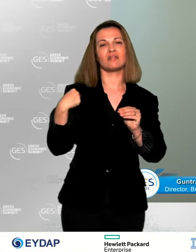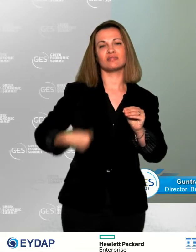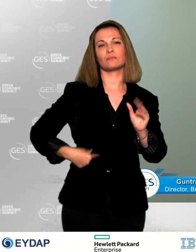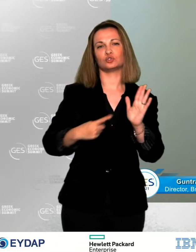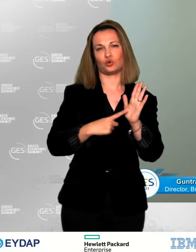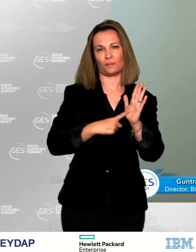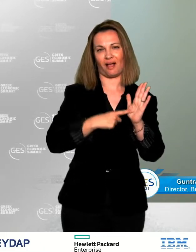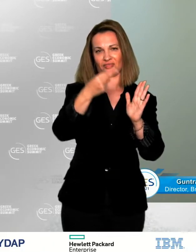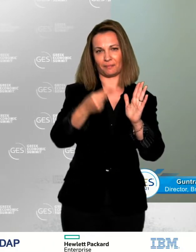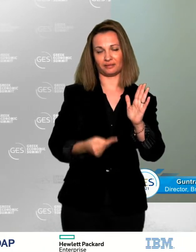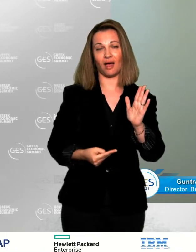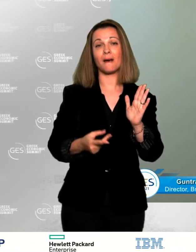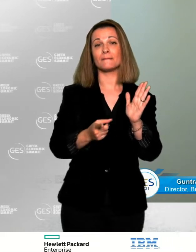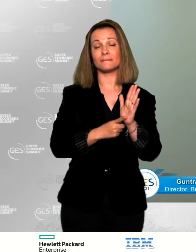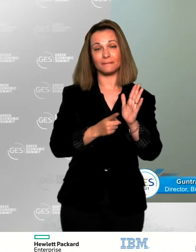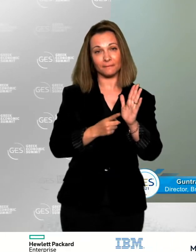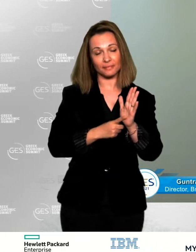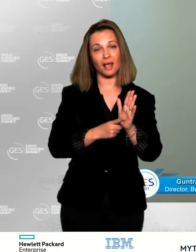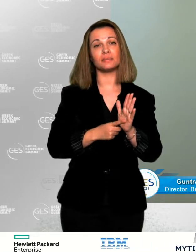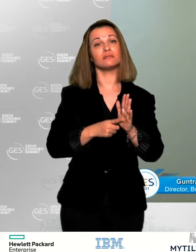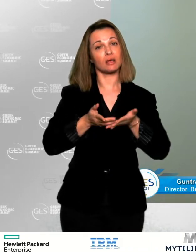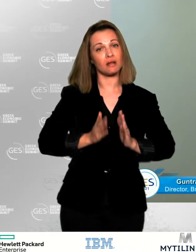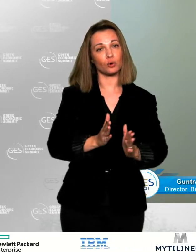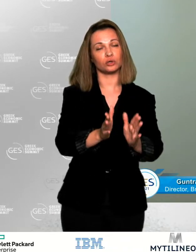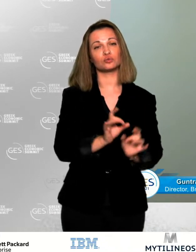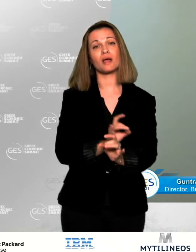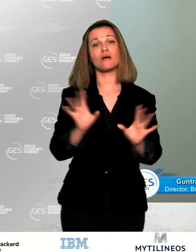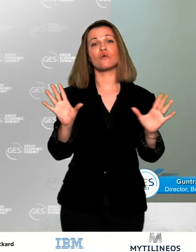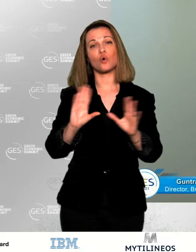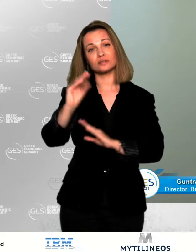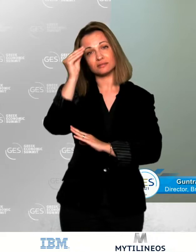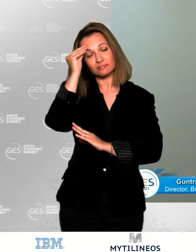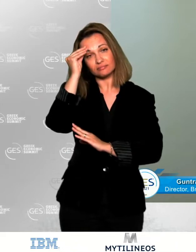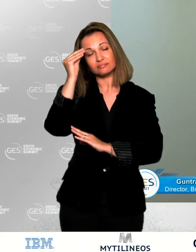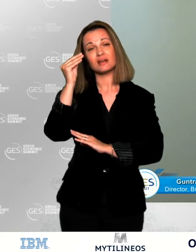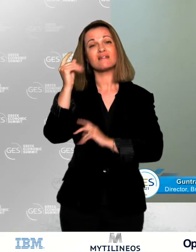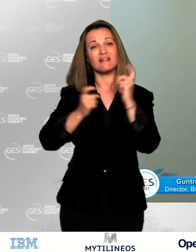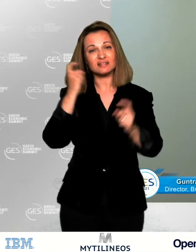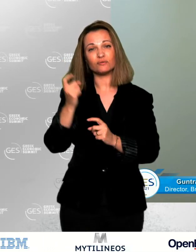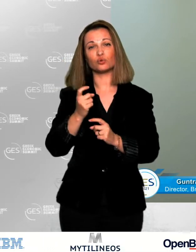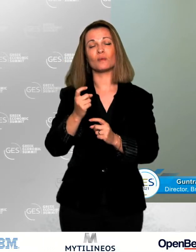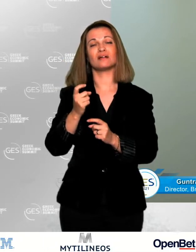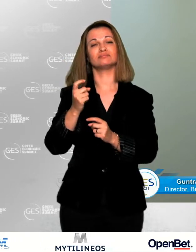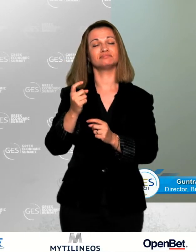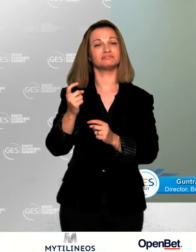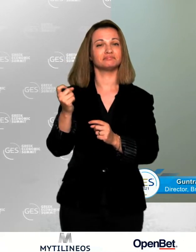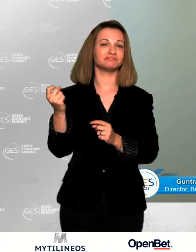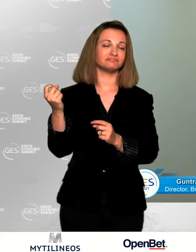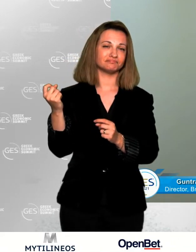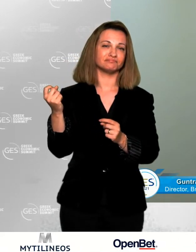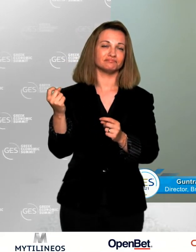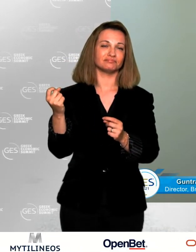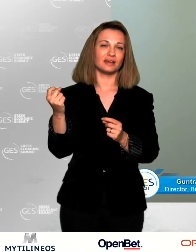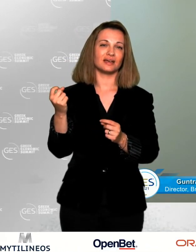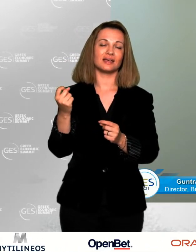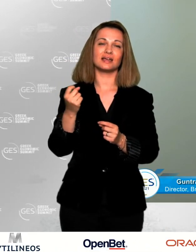that otherwise would have, because otherwise basically the increase in the green investment would have